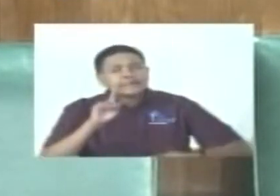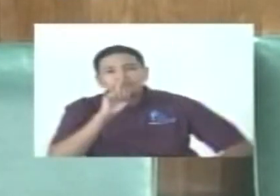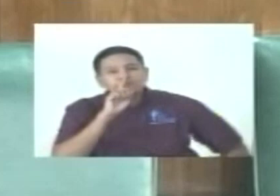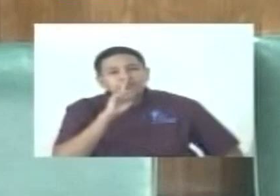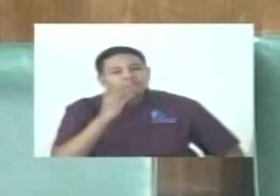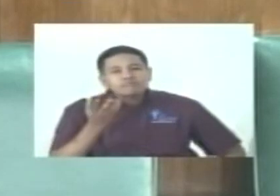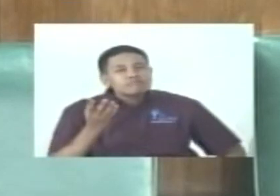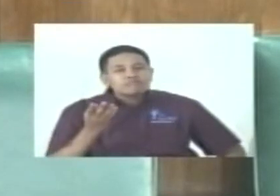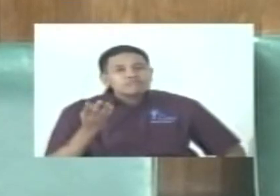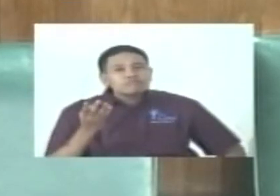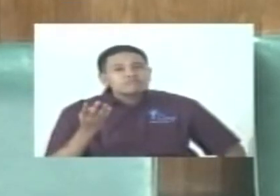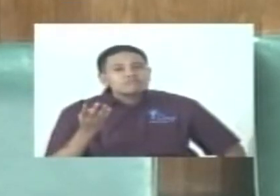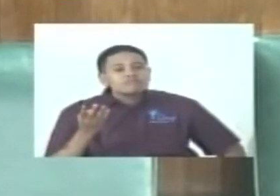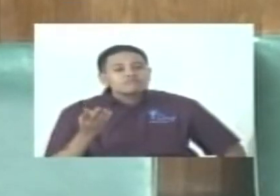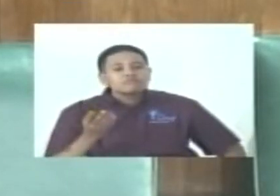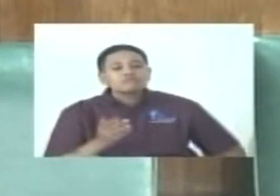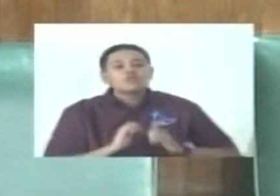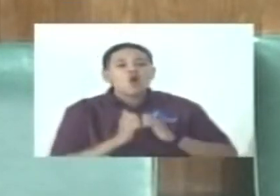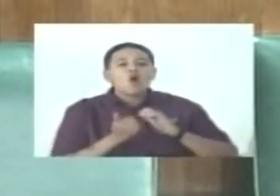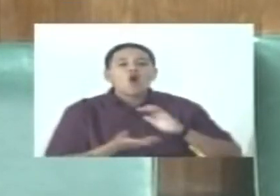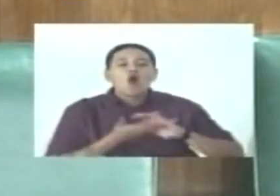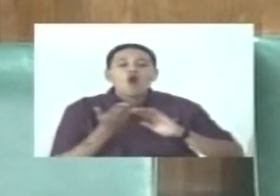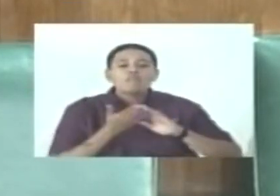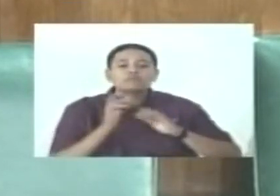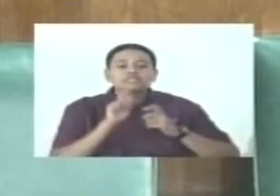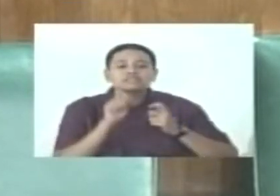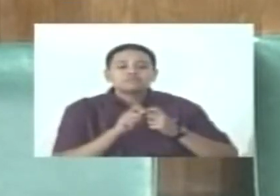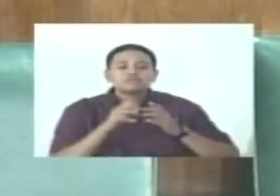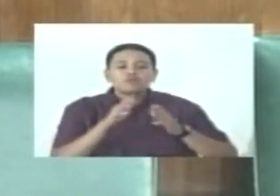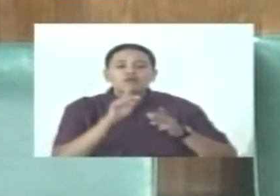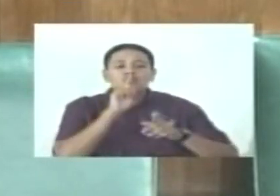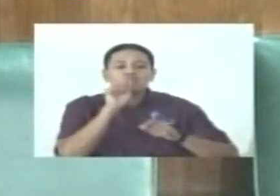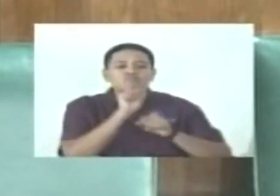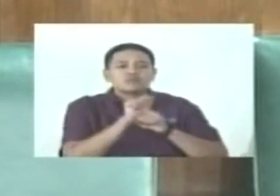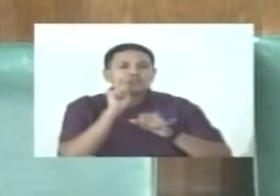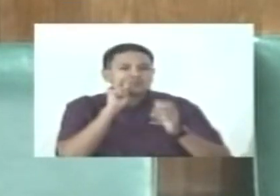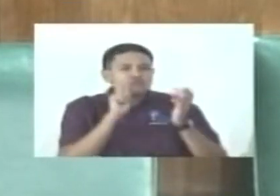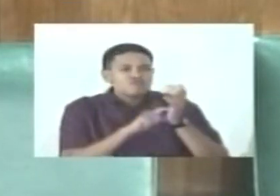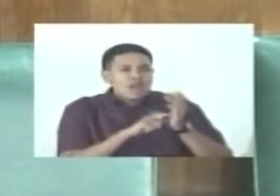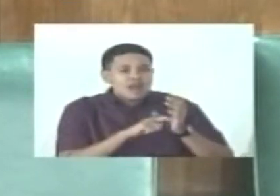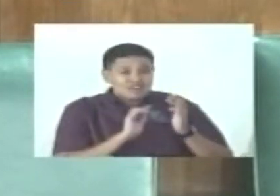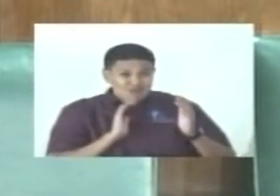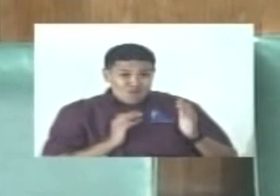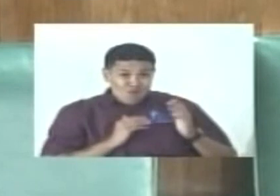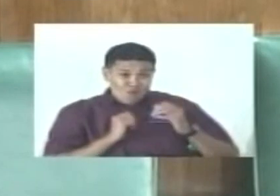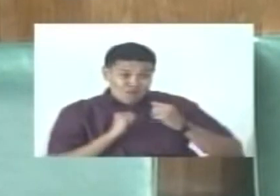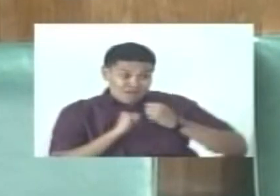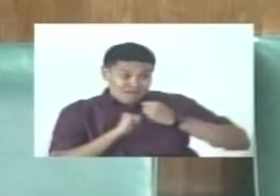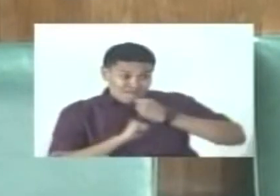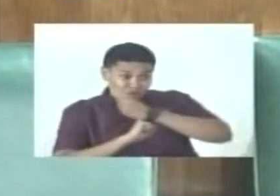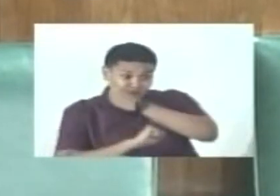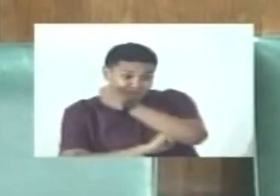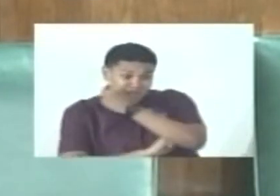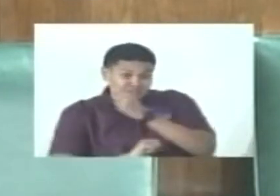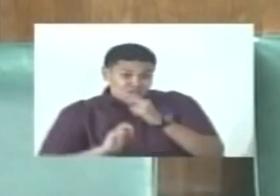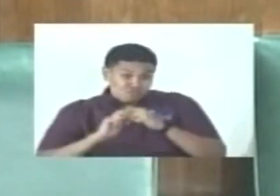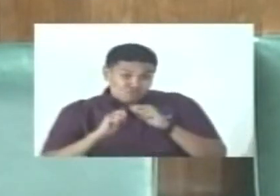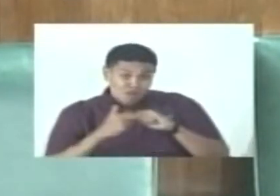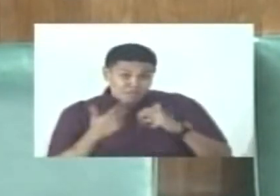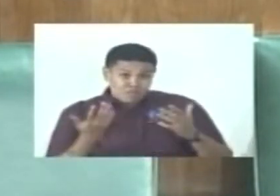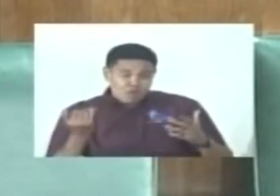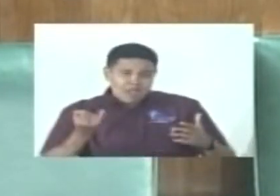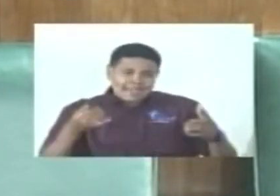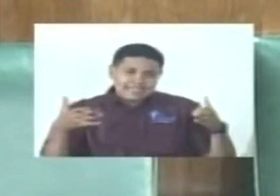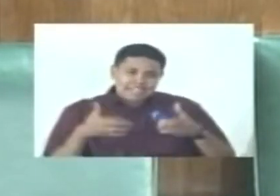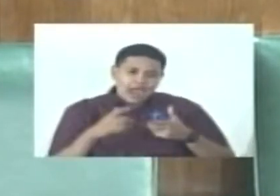about operating in a way that recognize that our fundamental problems are gangs